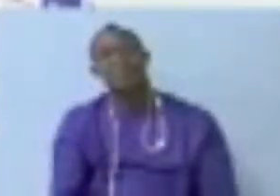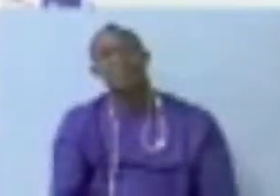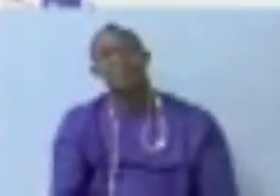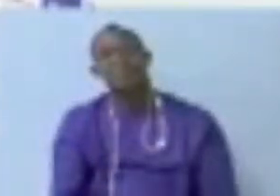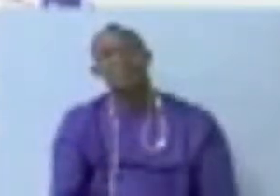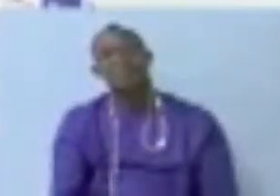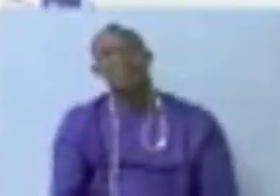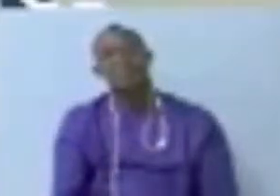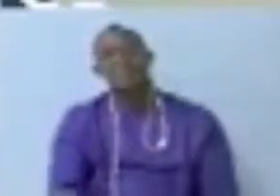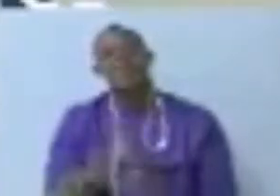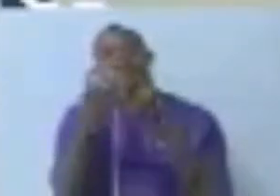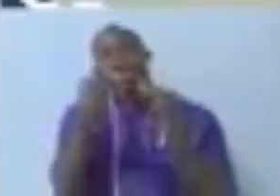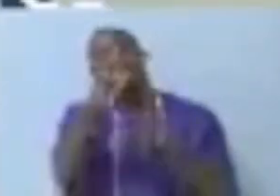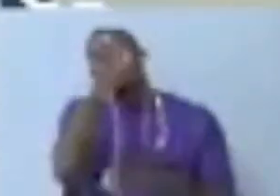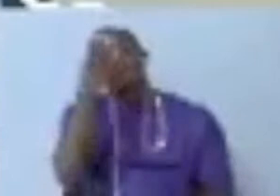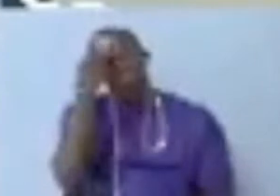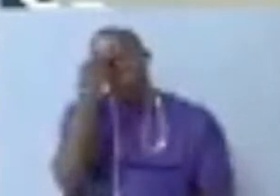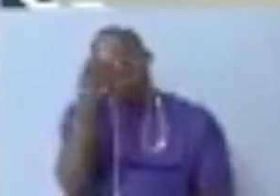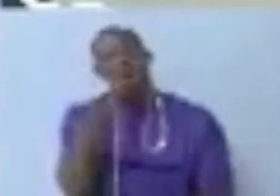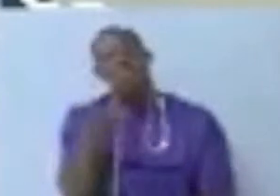Magic? Was aware. Magic?